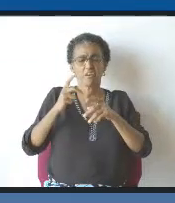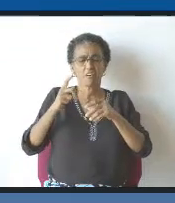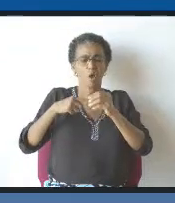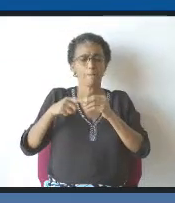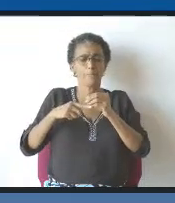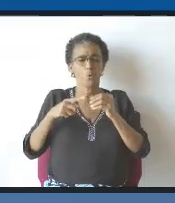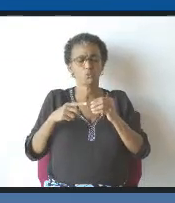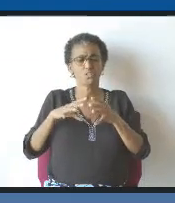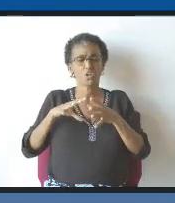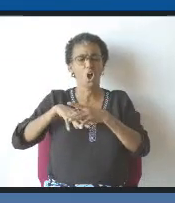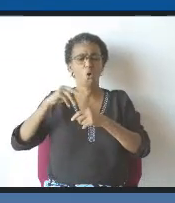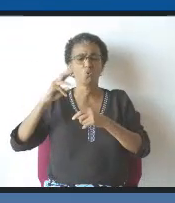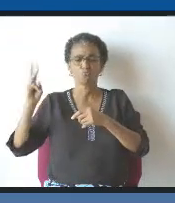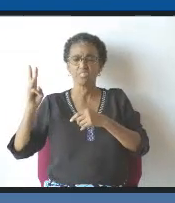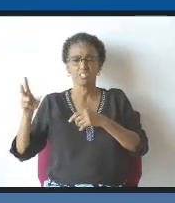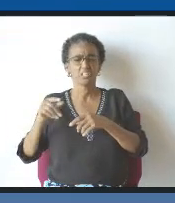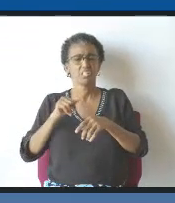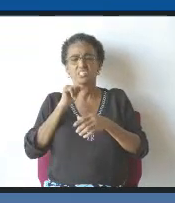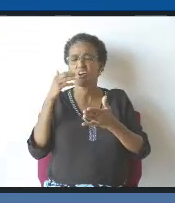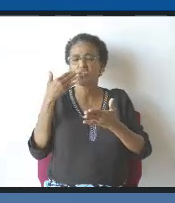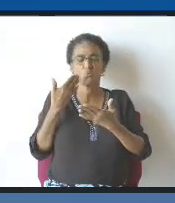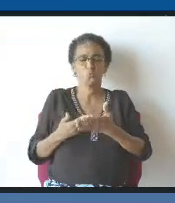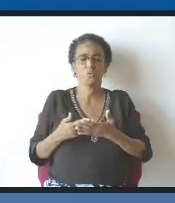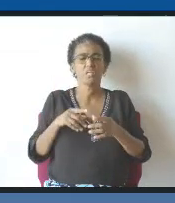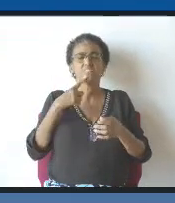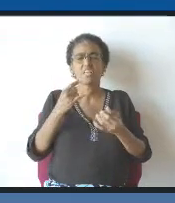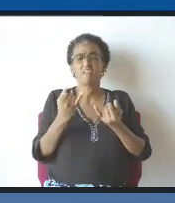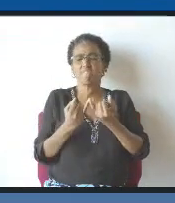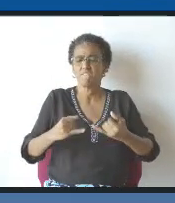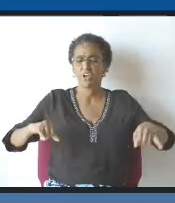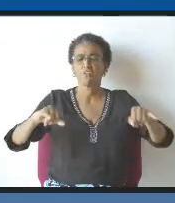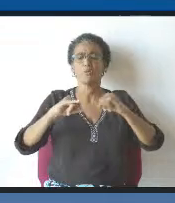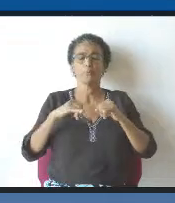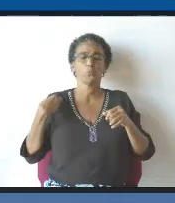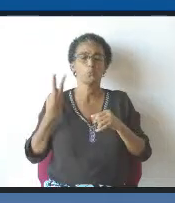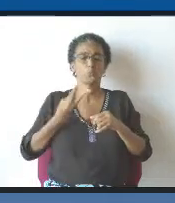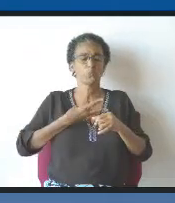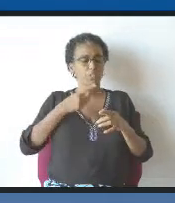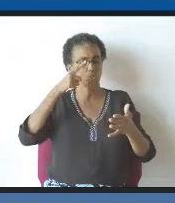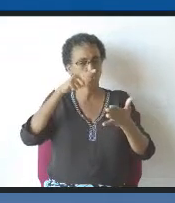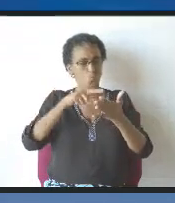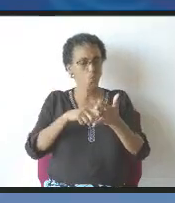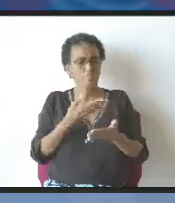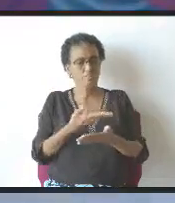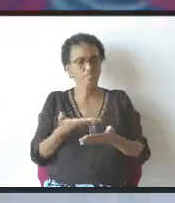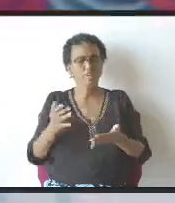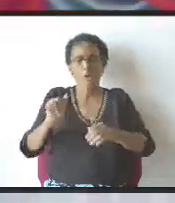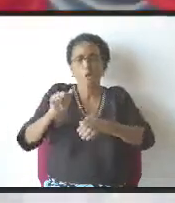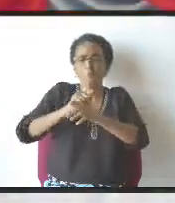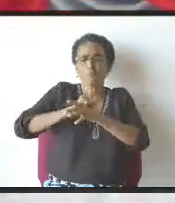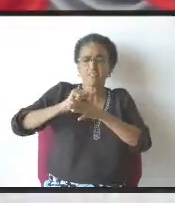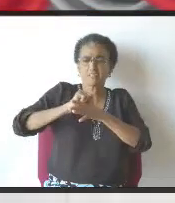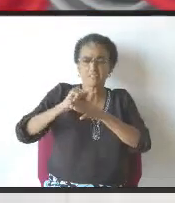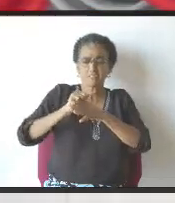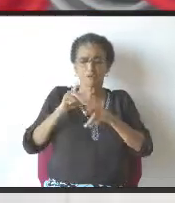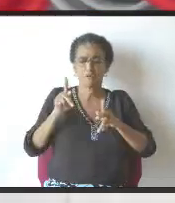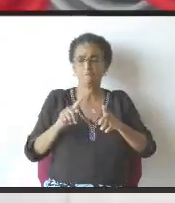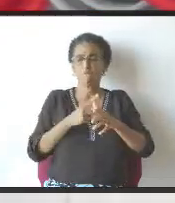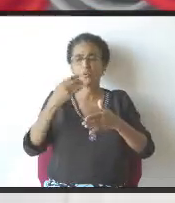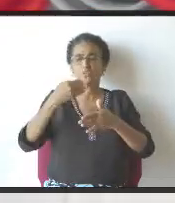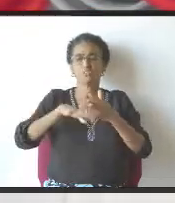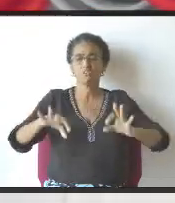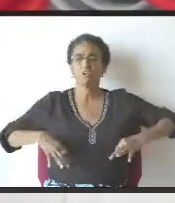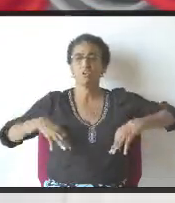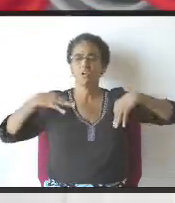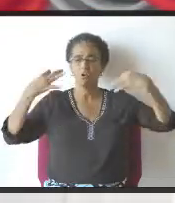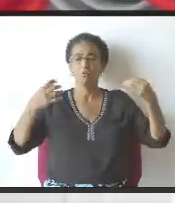outreach, that church is gonna die. So it's very, very important that we note these things, practice these things personally in our lives, as well